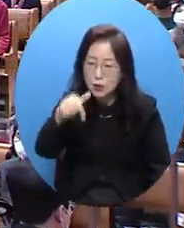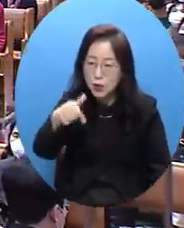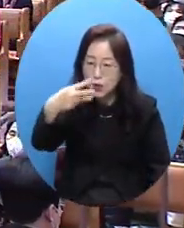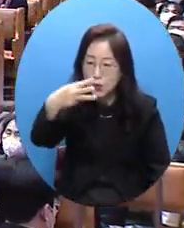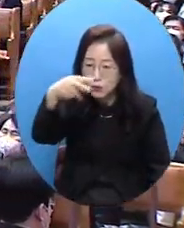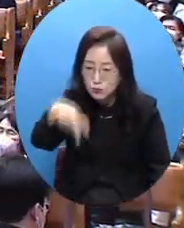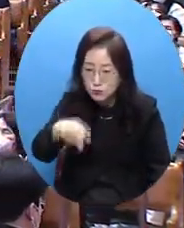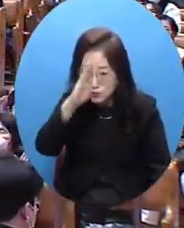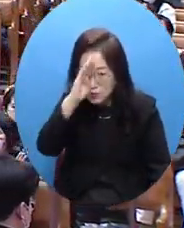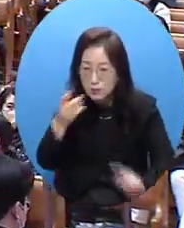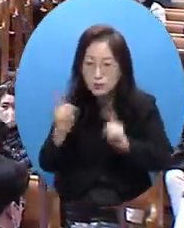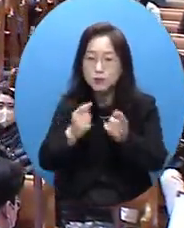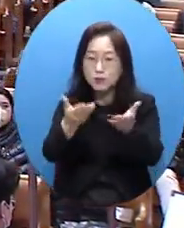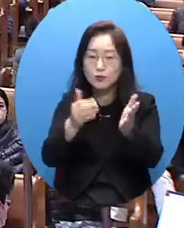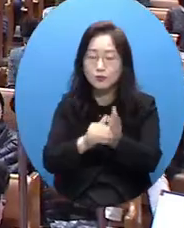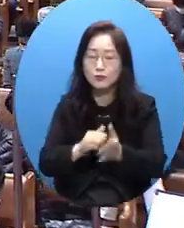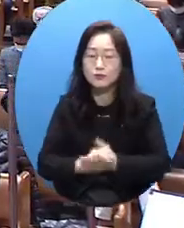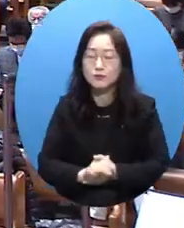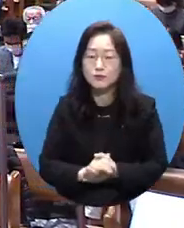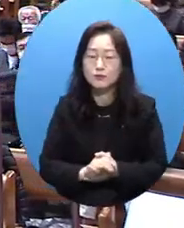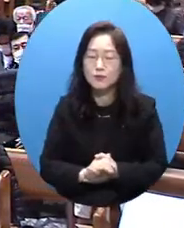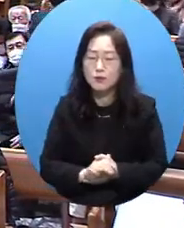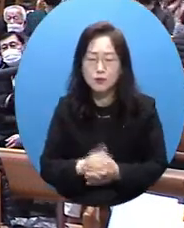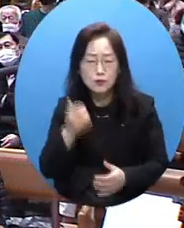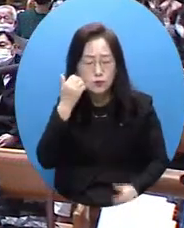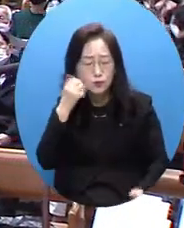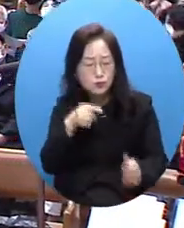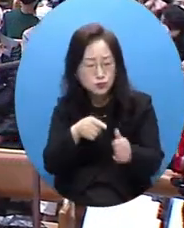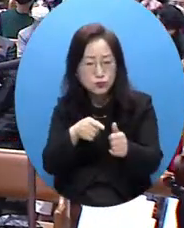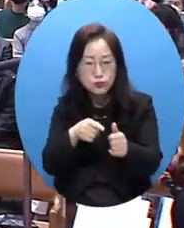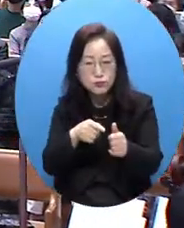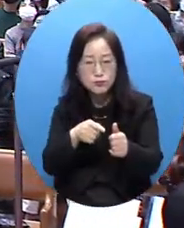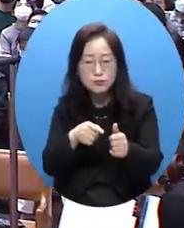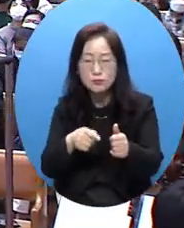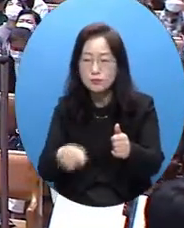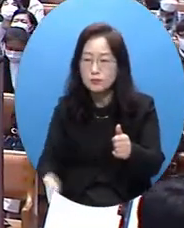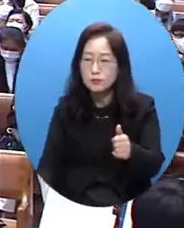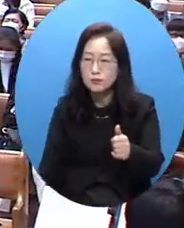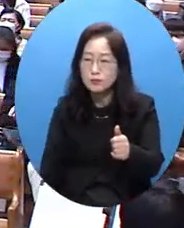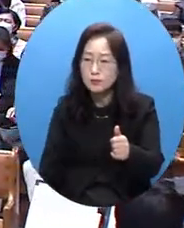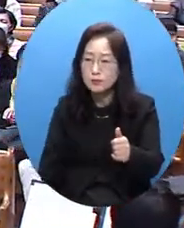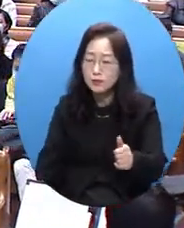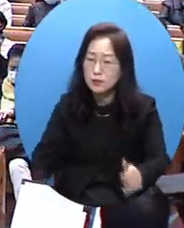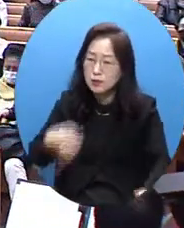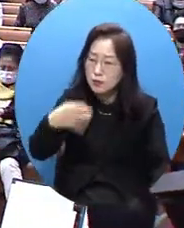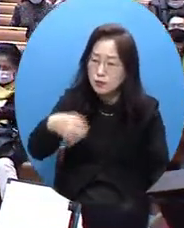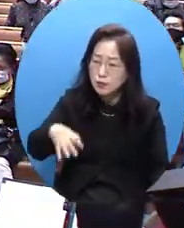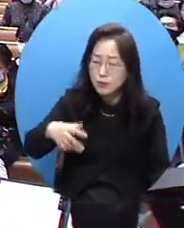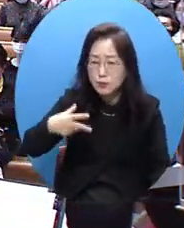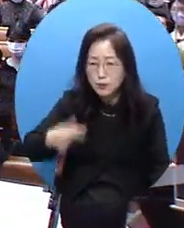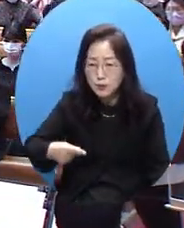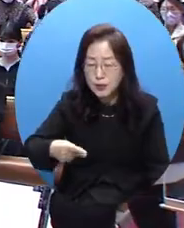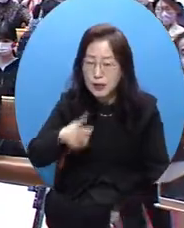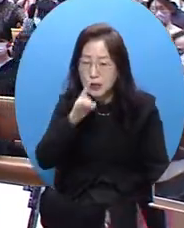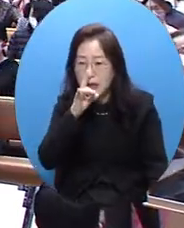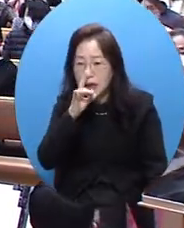him long pain of the stomach God is healing him at this time